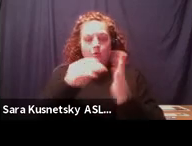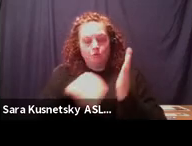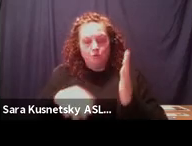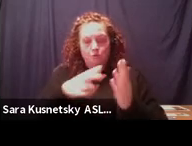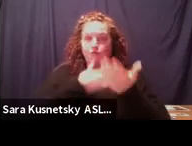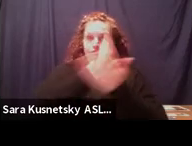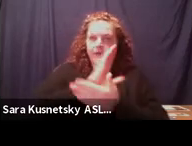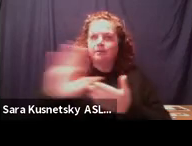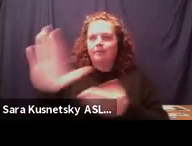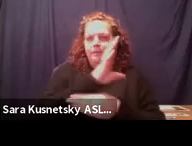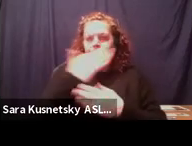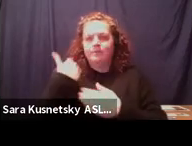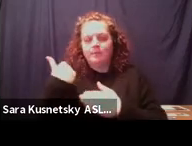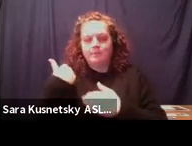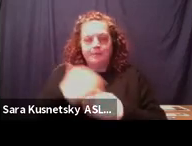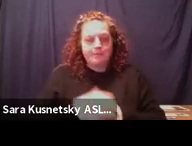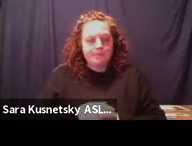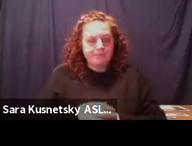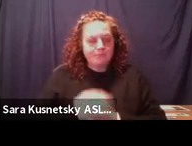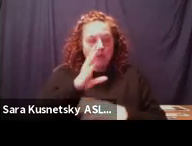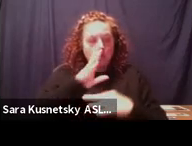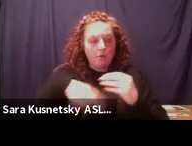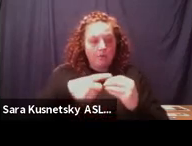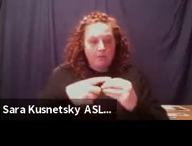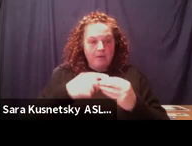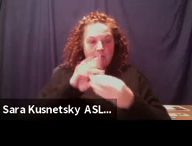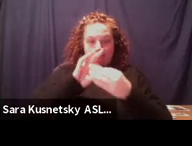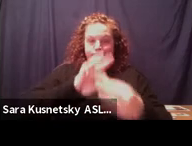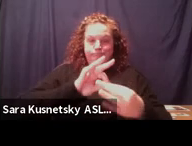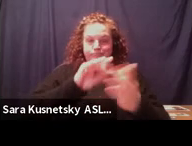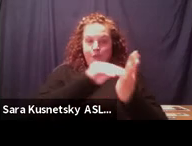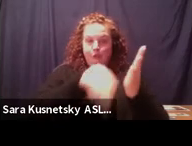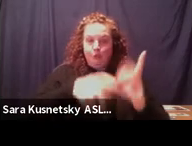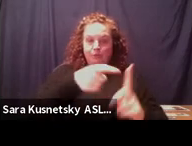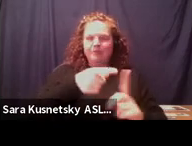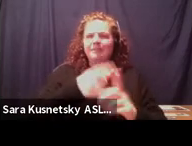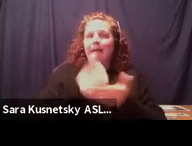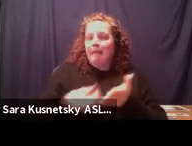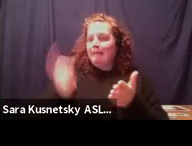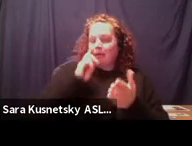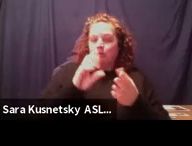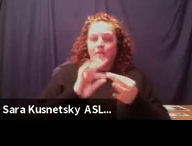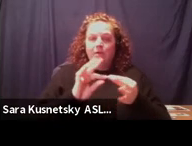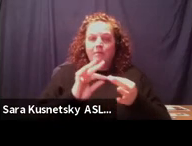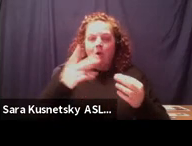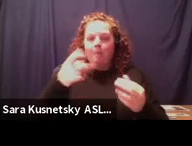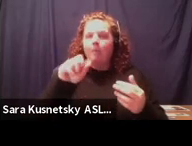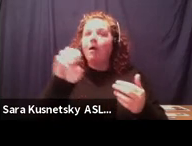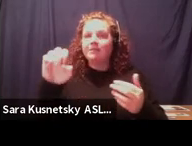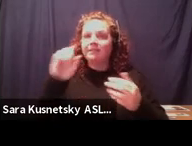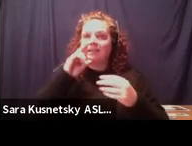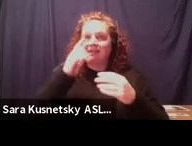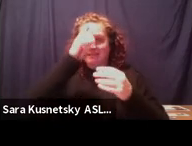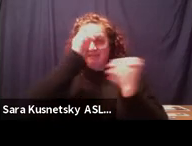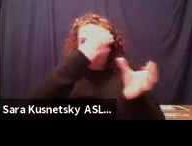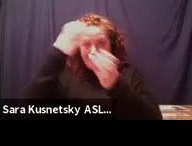responsibilities. Talking about students, last week we shared information about our Posse Scholars. And this week, I'd